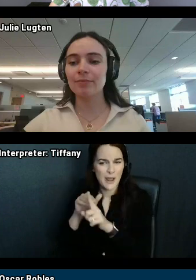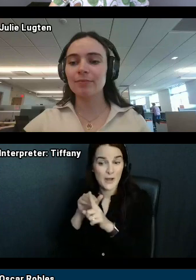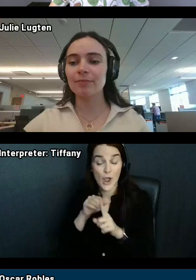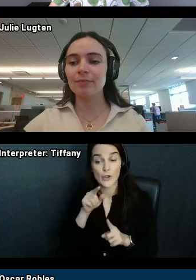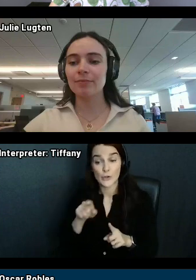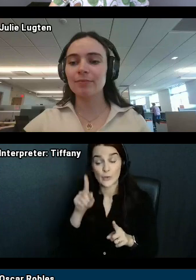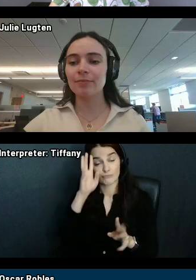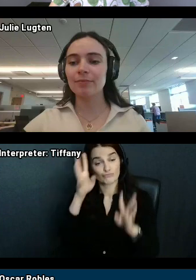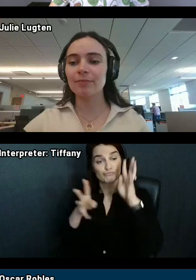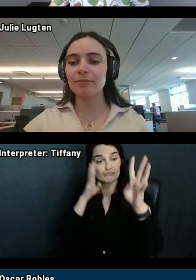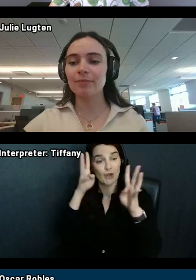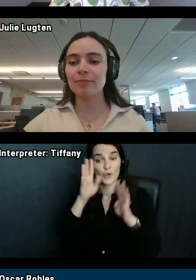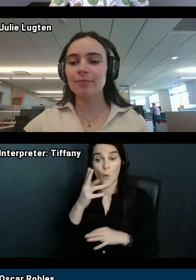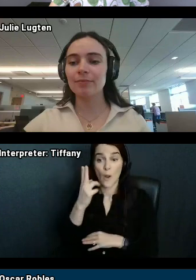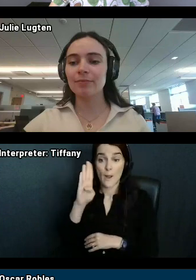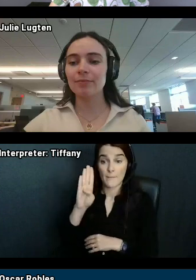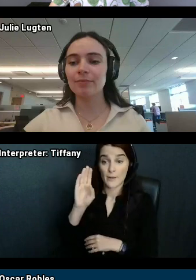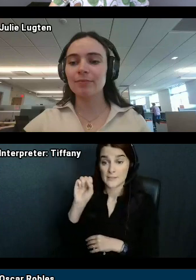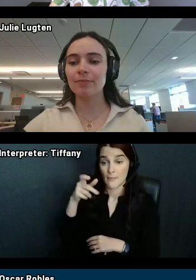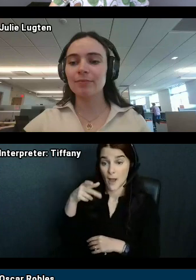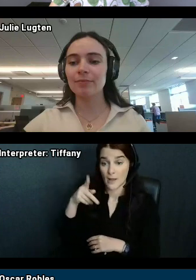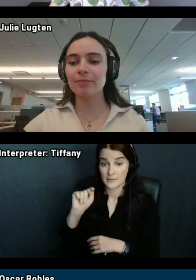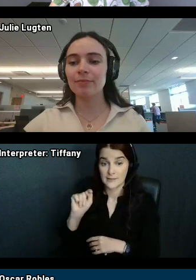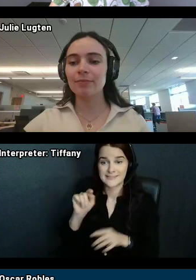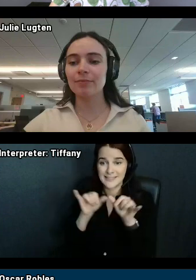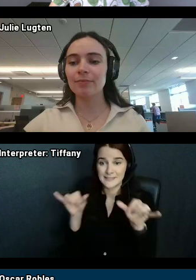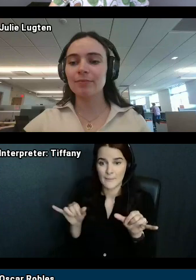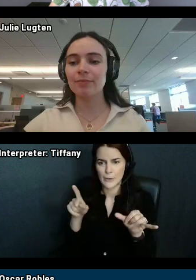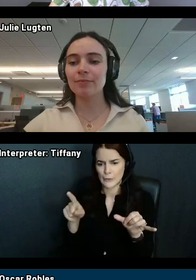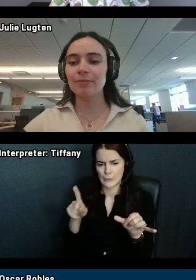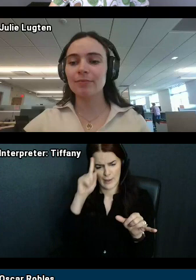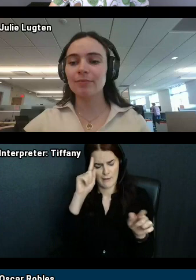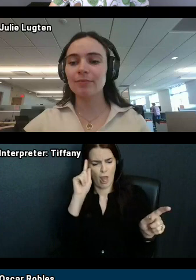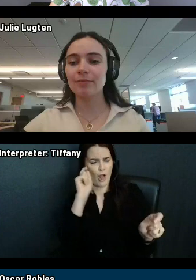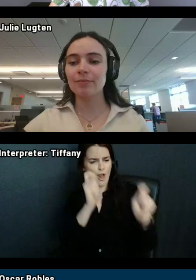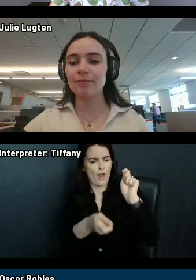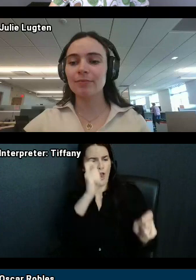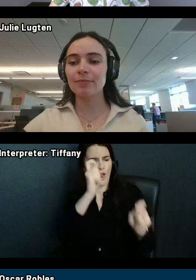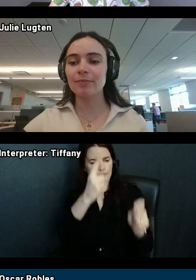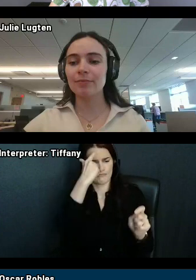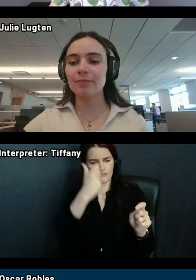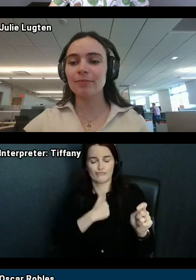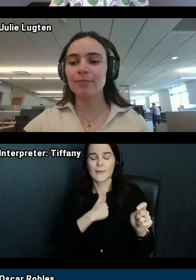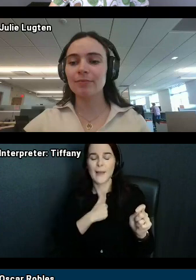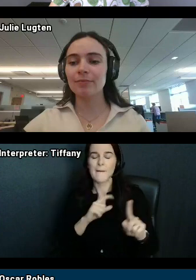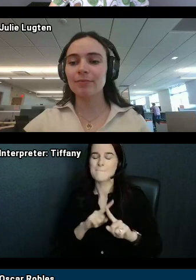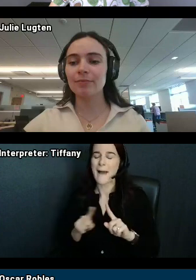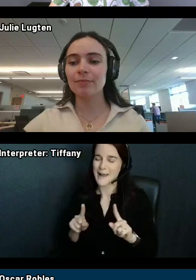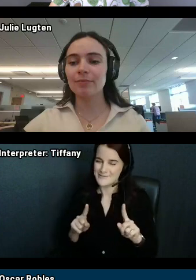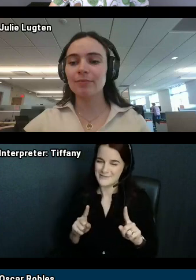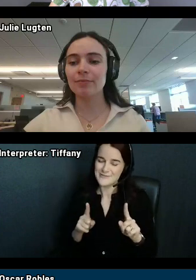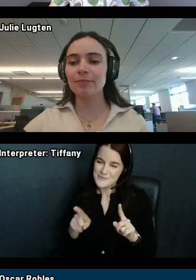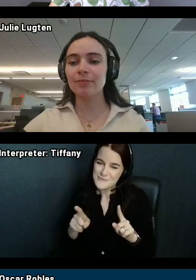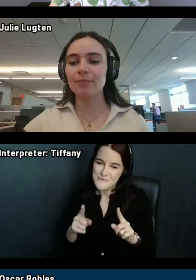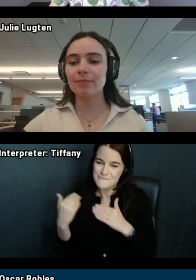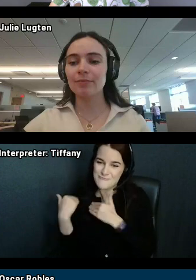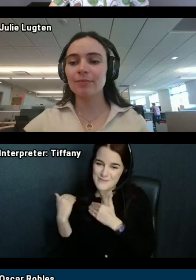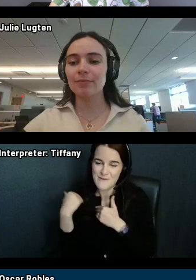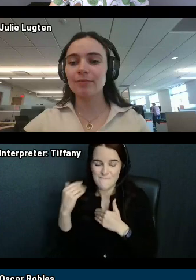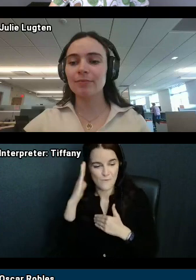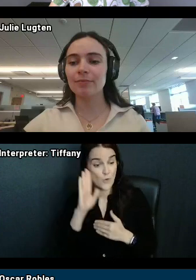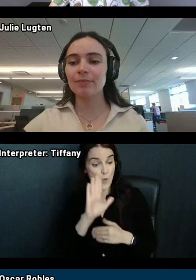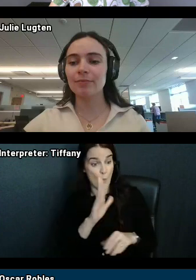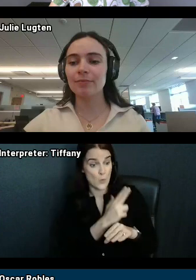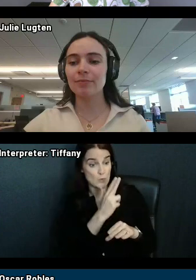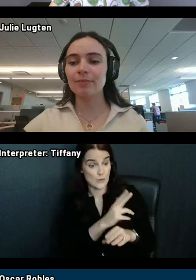HubSpot system, you have the power to shape it to your will, but you're also responsible for meeting your users' needs and creating a system that